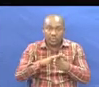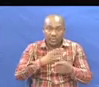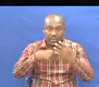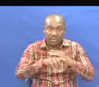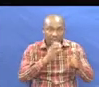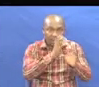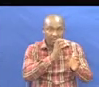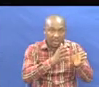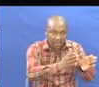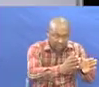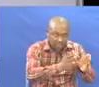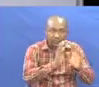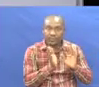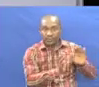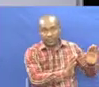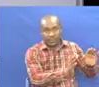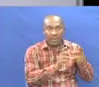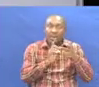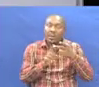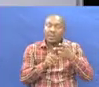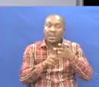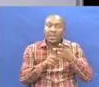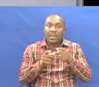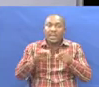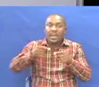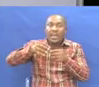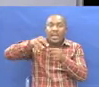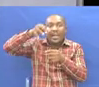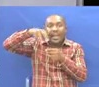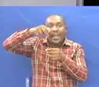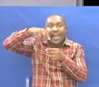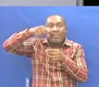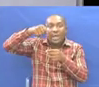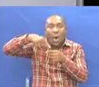also we should have chemicals. We should have chemicals.